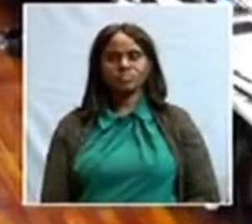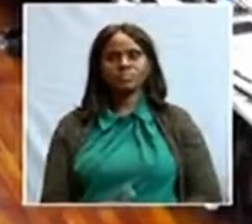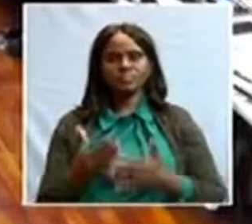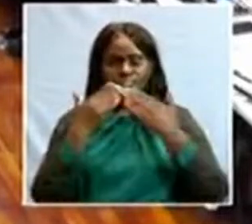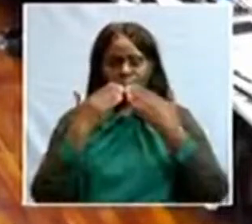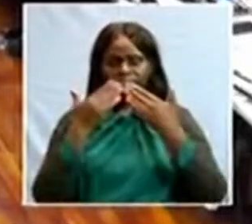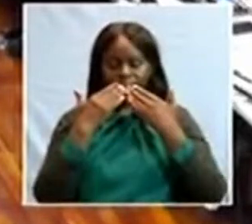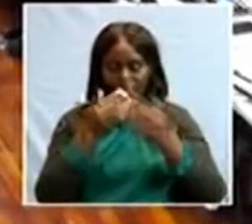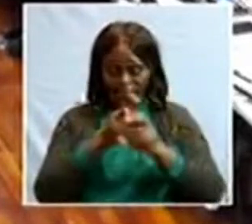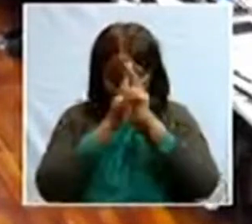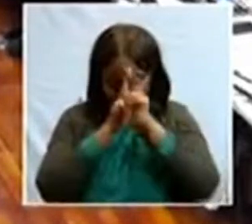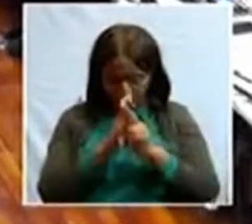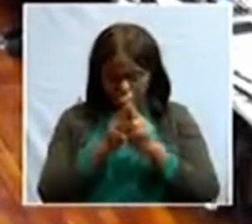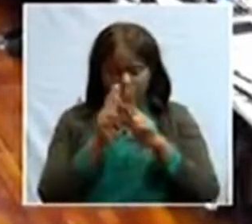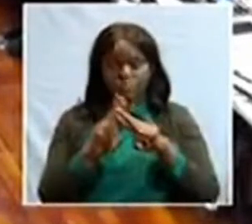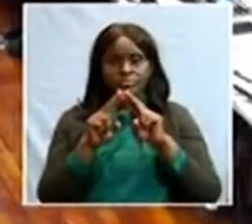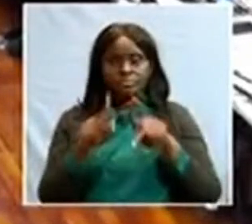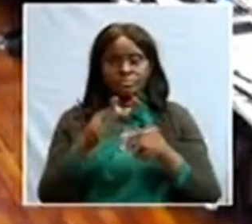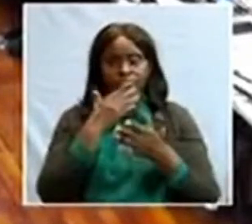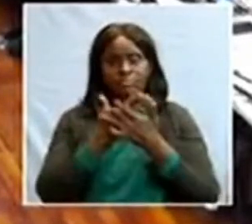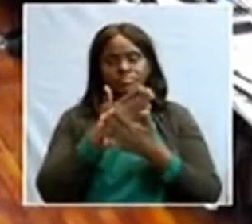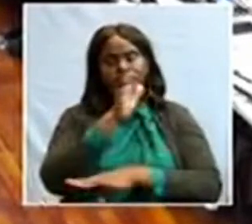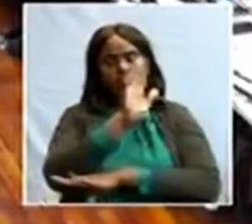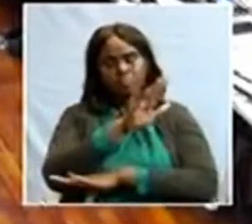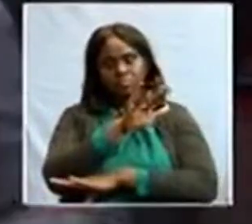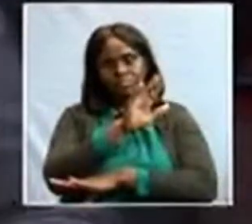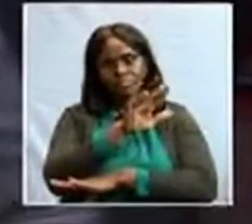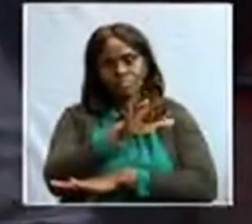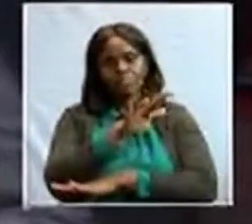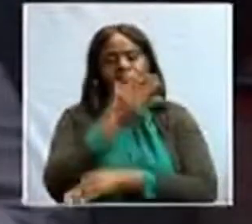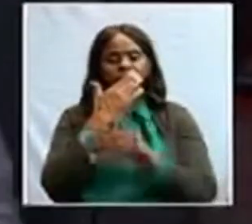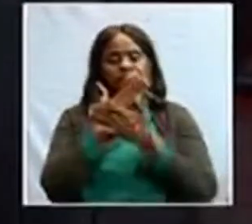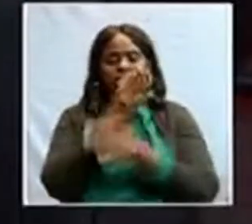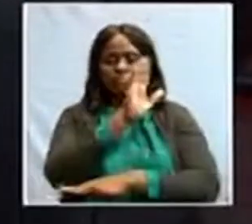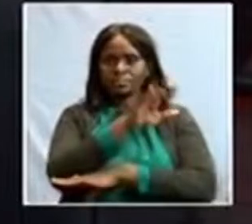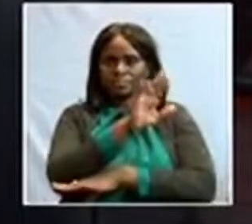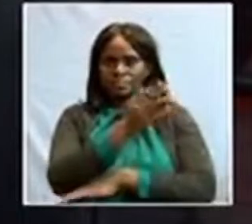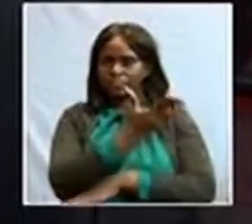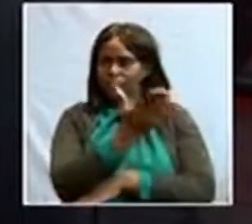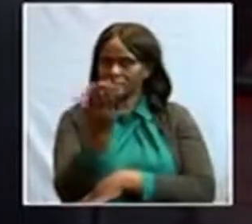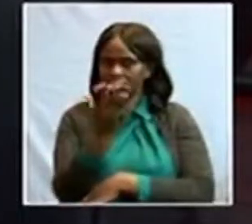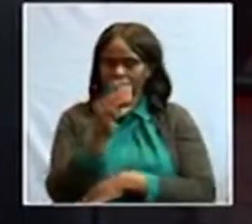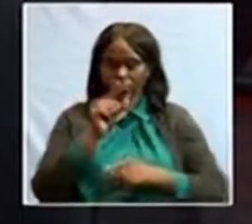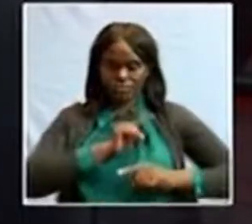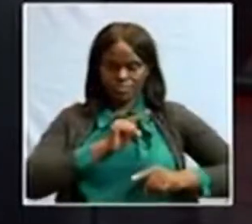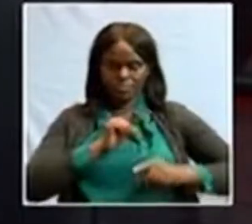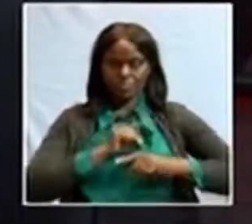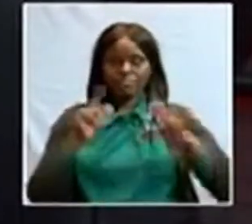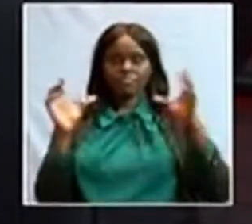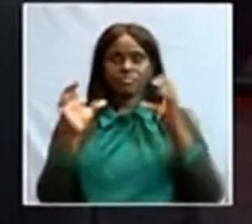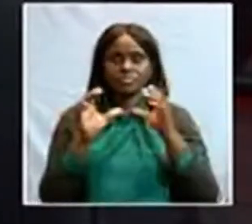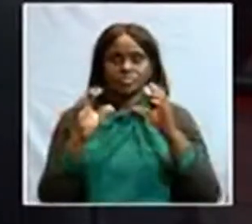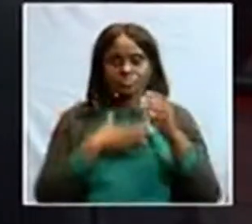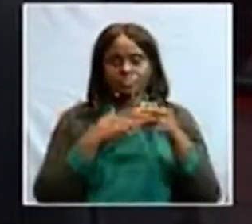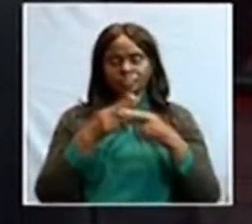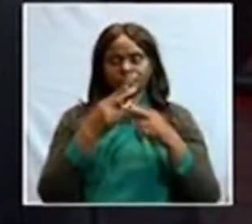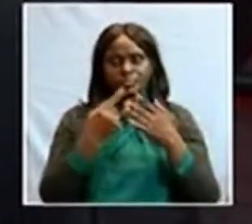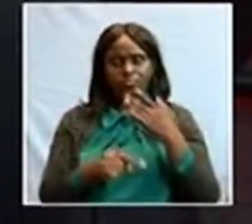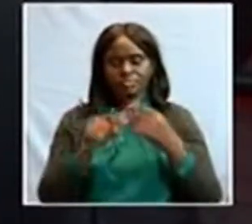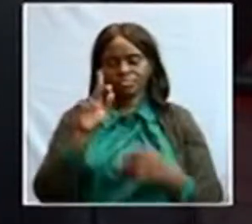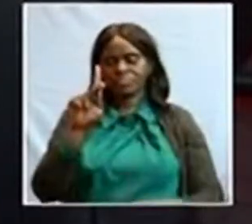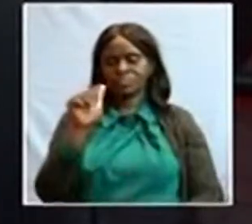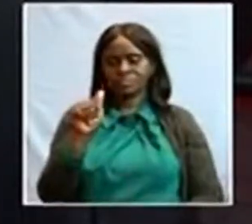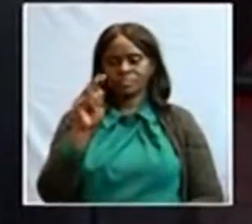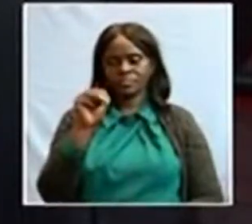Thank you, Honorable Chairperson, and good afternoon. Good afternoon also, Wangwa Council. My name is Elliot